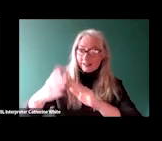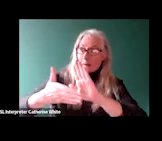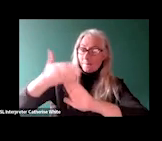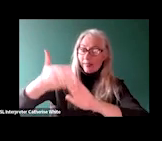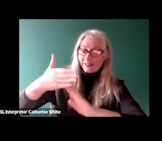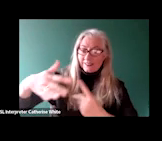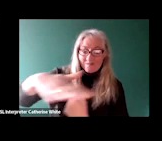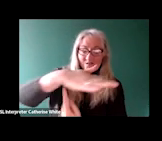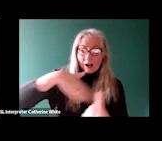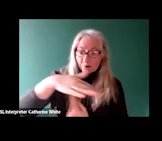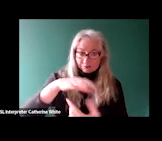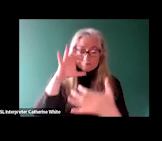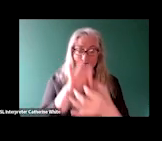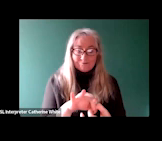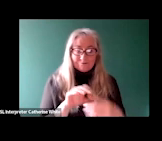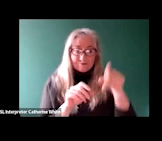Next slide.